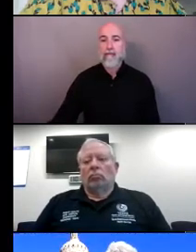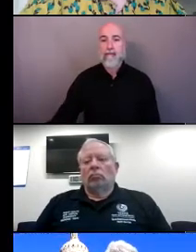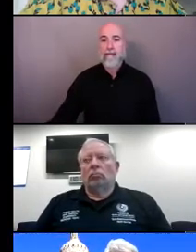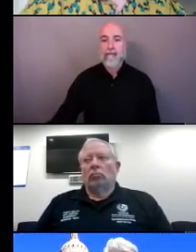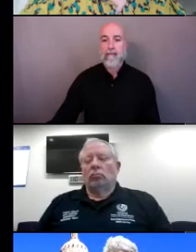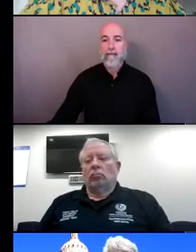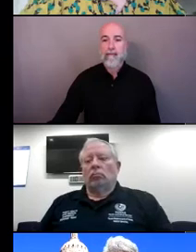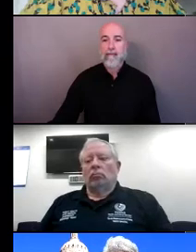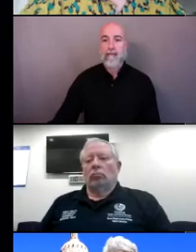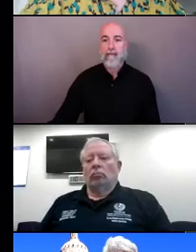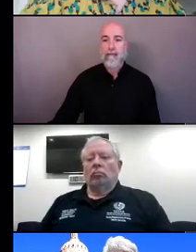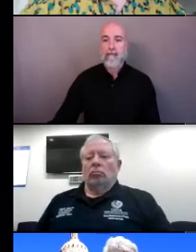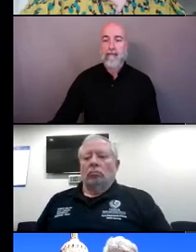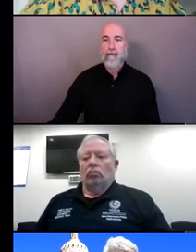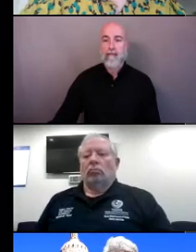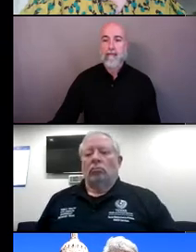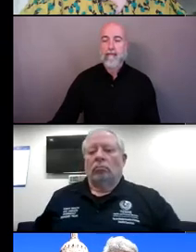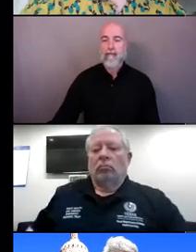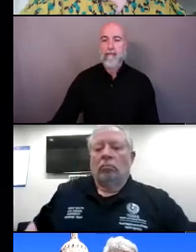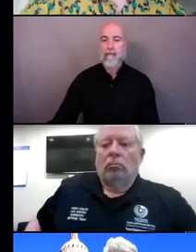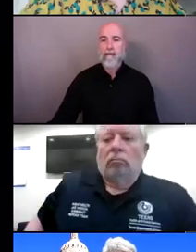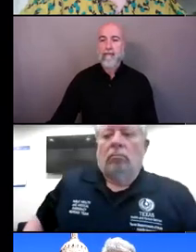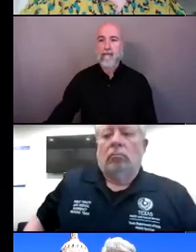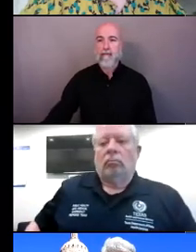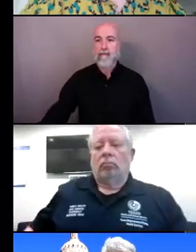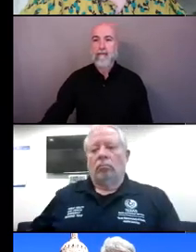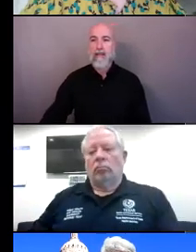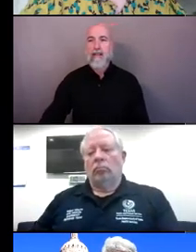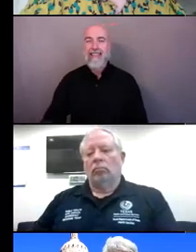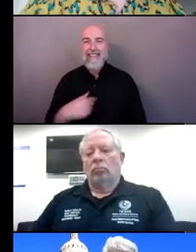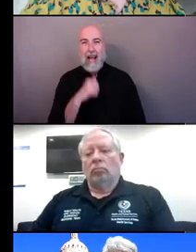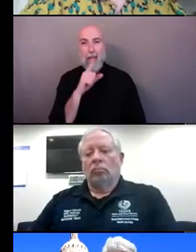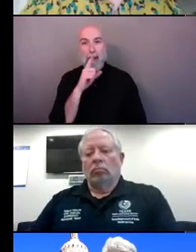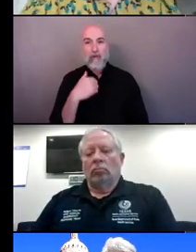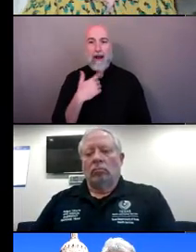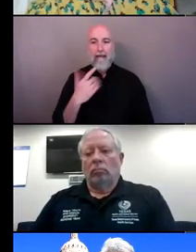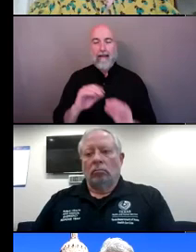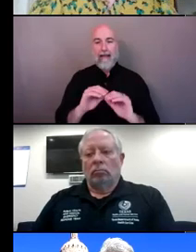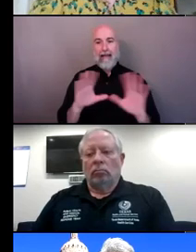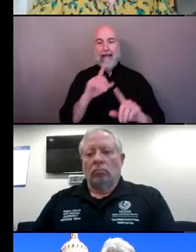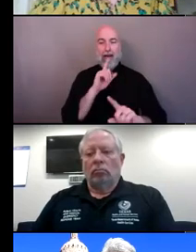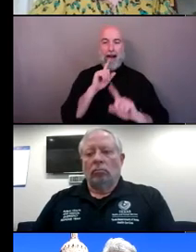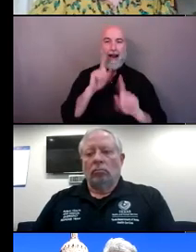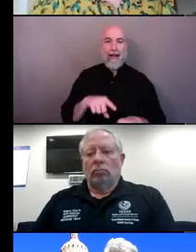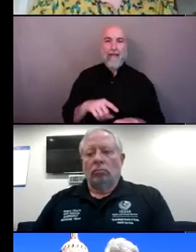I don't know that I have a clear-cut black and white answer for that.